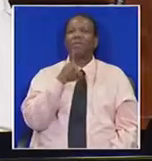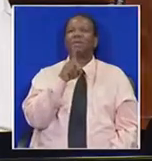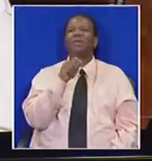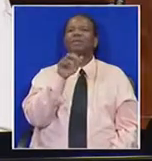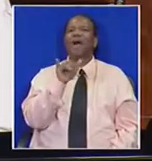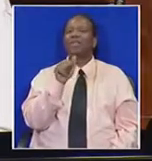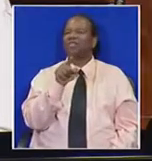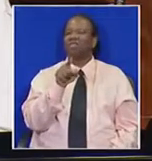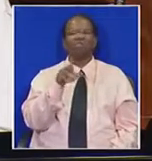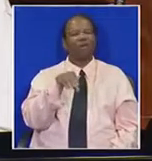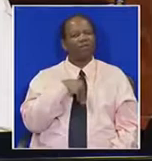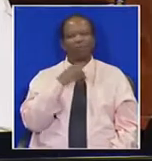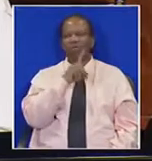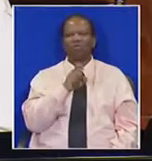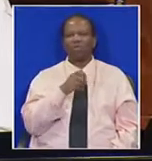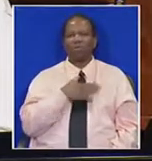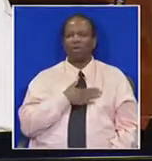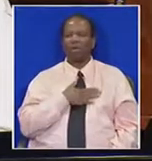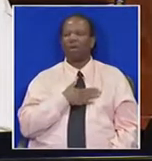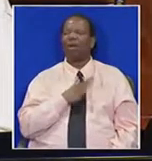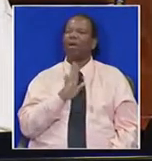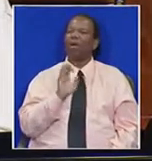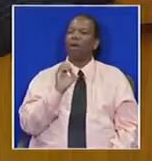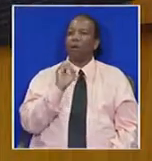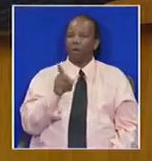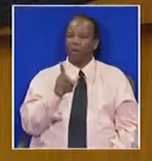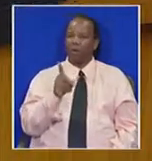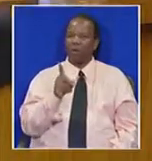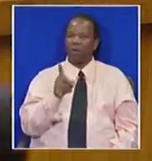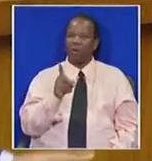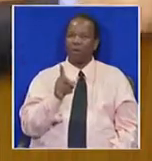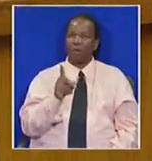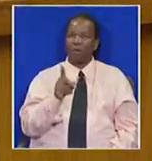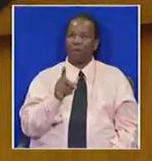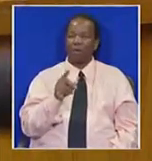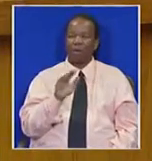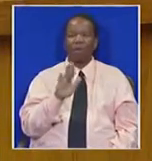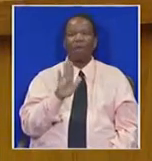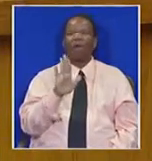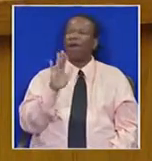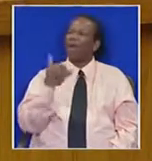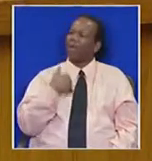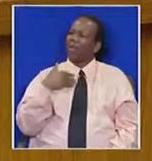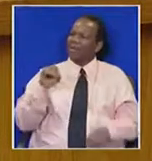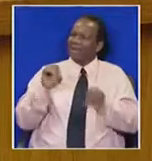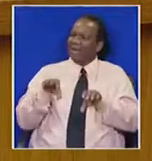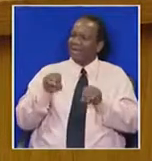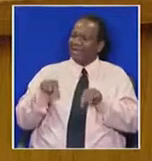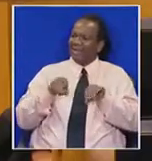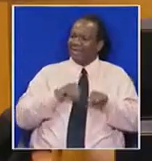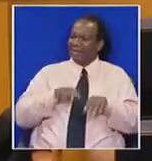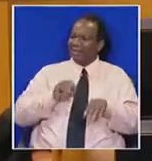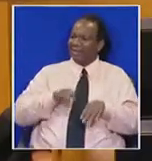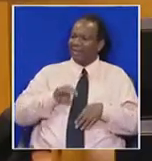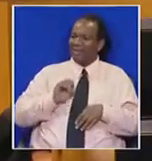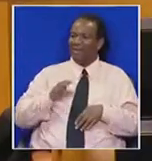a question? We've got lots of info for you. Extenders bias here, bring it out. Oh, I must ask. Bring it. Thank